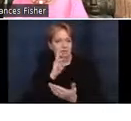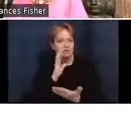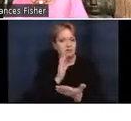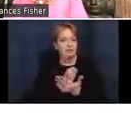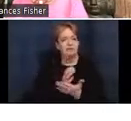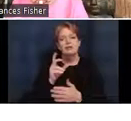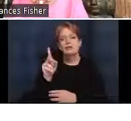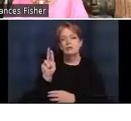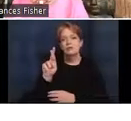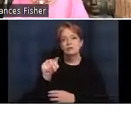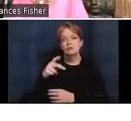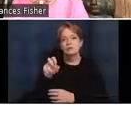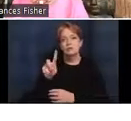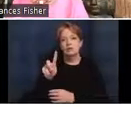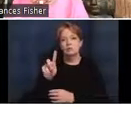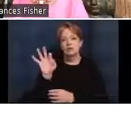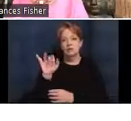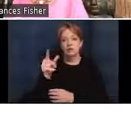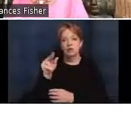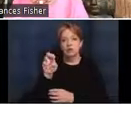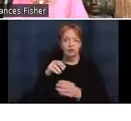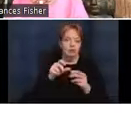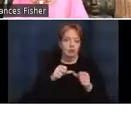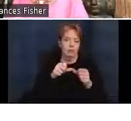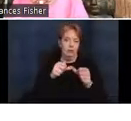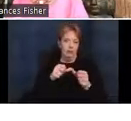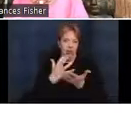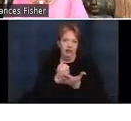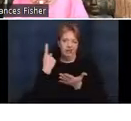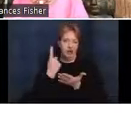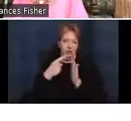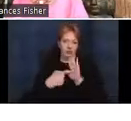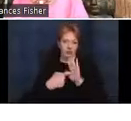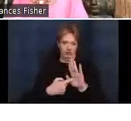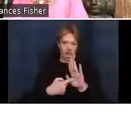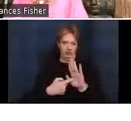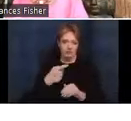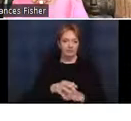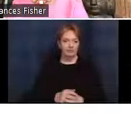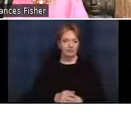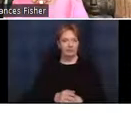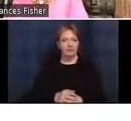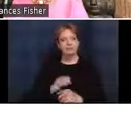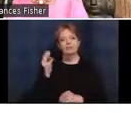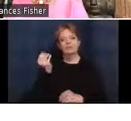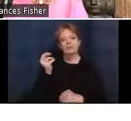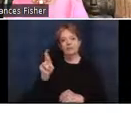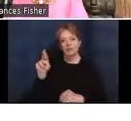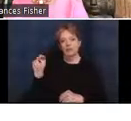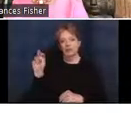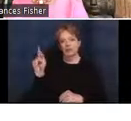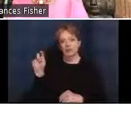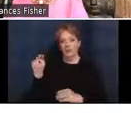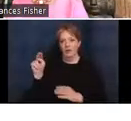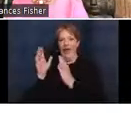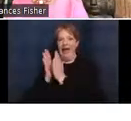figure, which is in the permanent collection and always on display at the Norton Museum. And that was at the bequest of Mr. Norton, that as soon as Anne finished this,